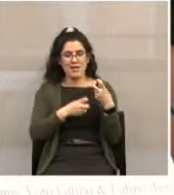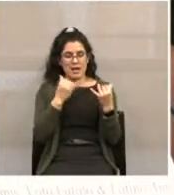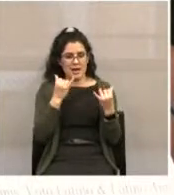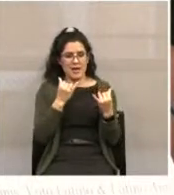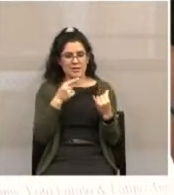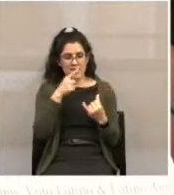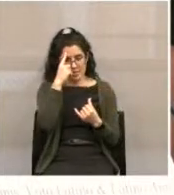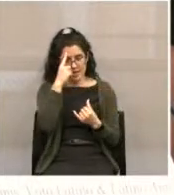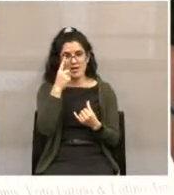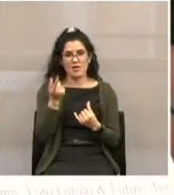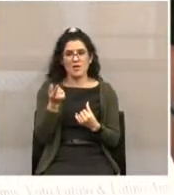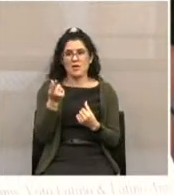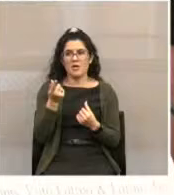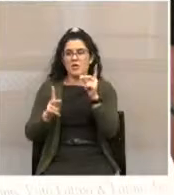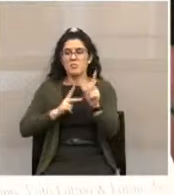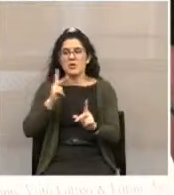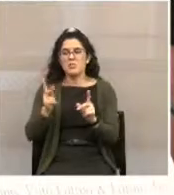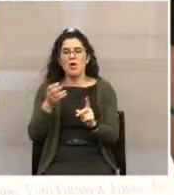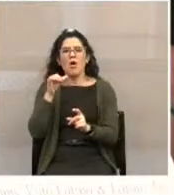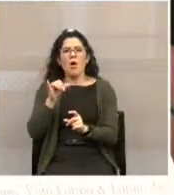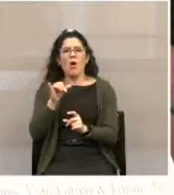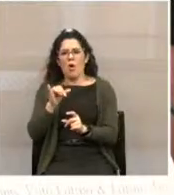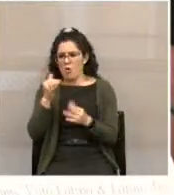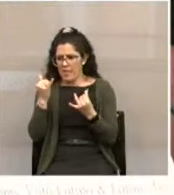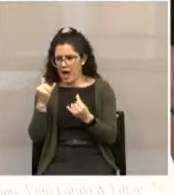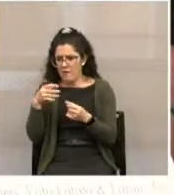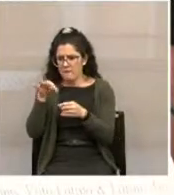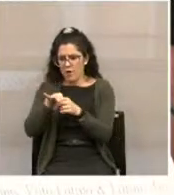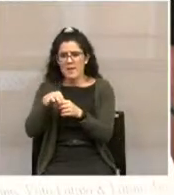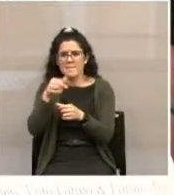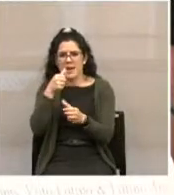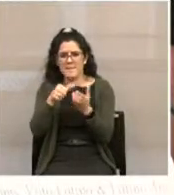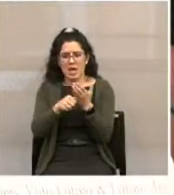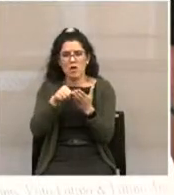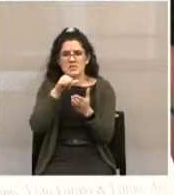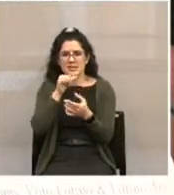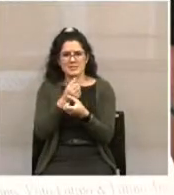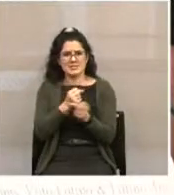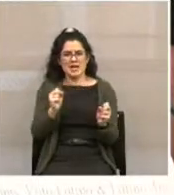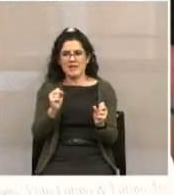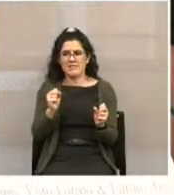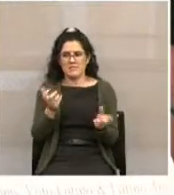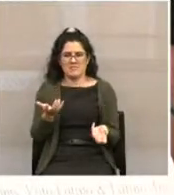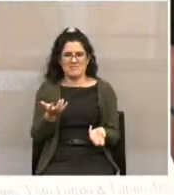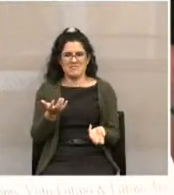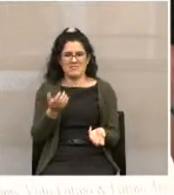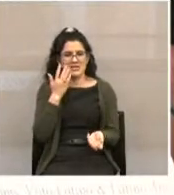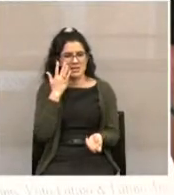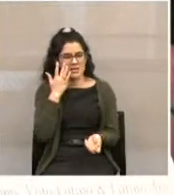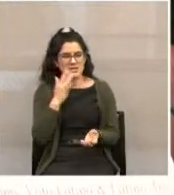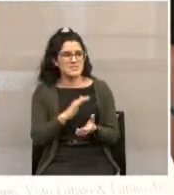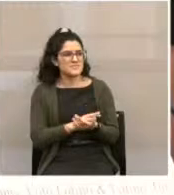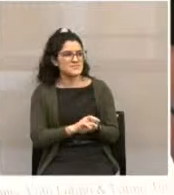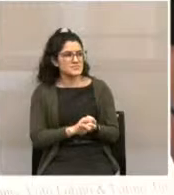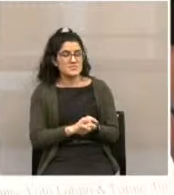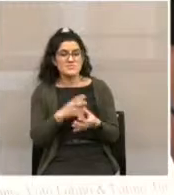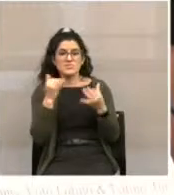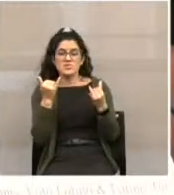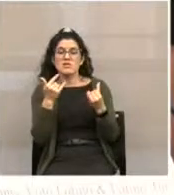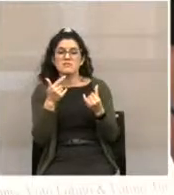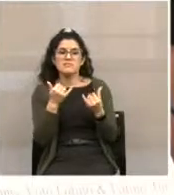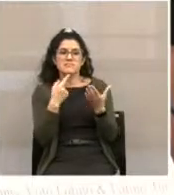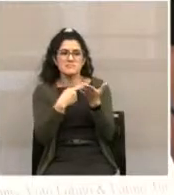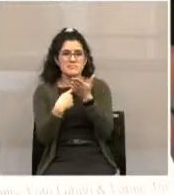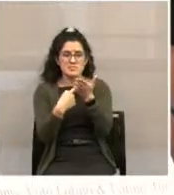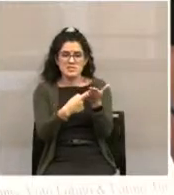their local mailman is throwing out Democratic ballots and voting by mail is not an effective way of voting. Furthermore, particularly this conversation, we have